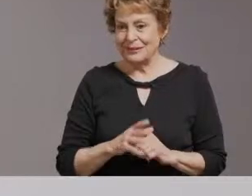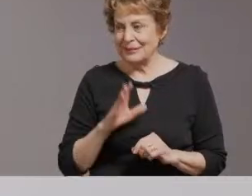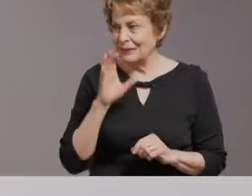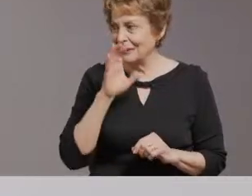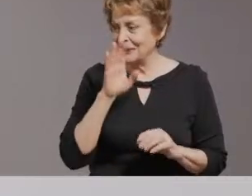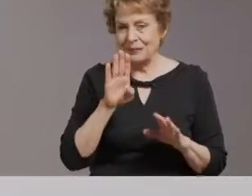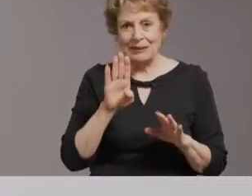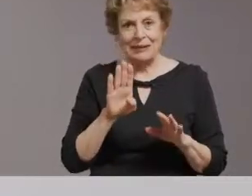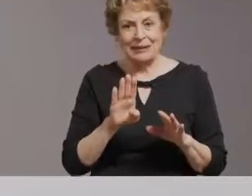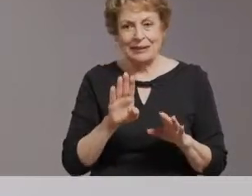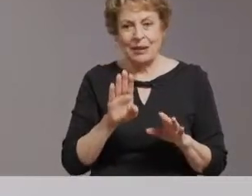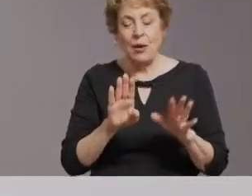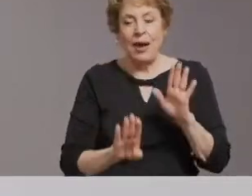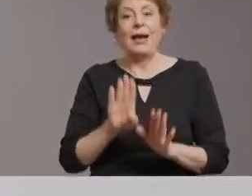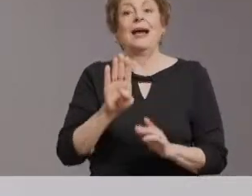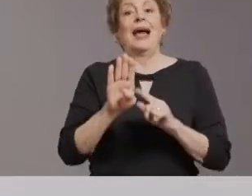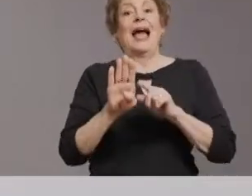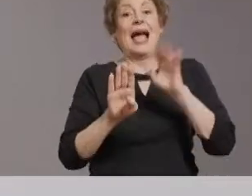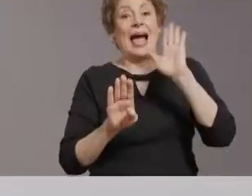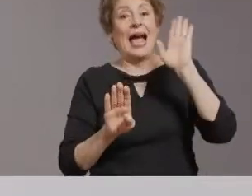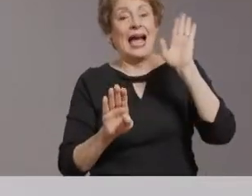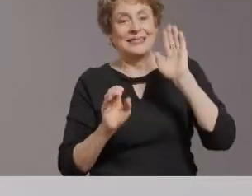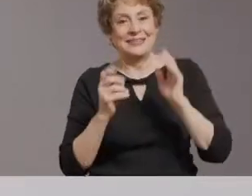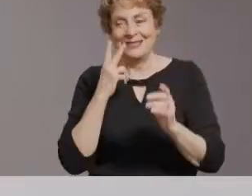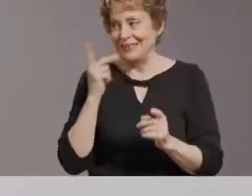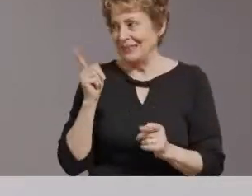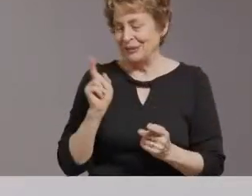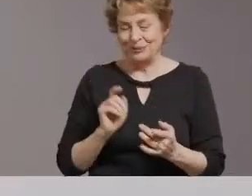Hi. There you go, Alexander. Hi. Hi.